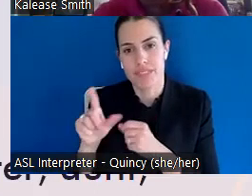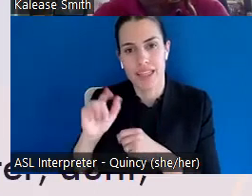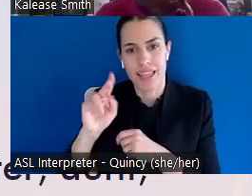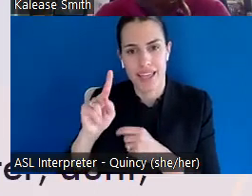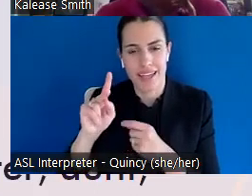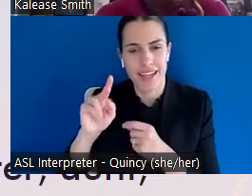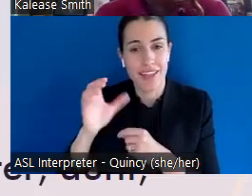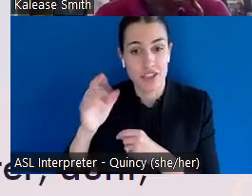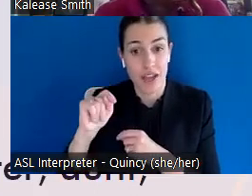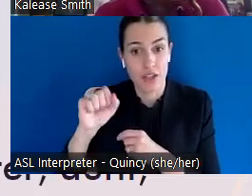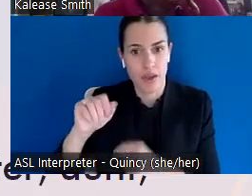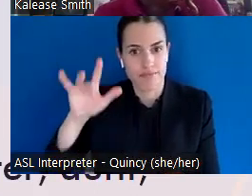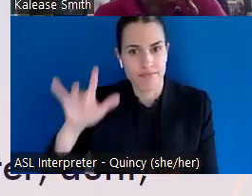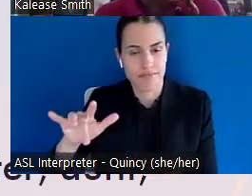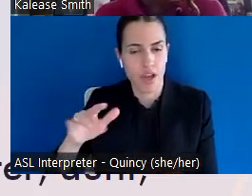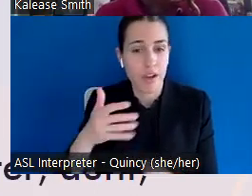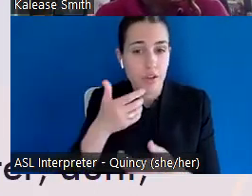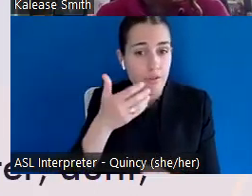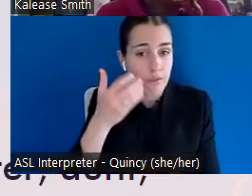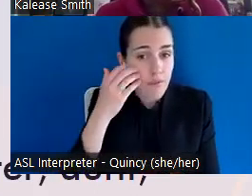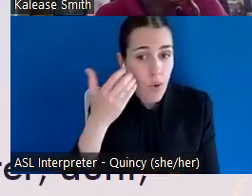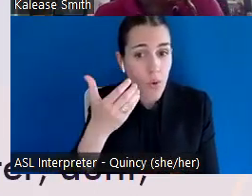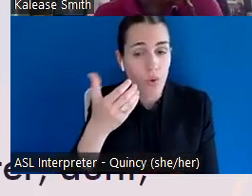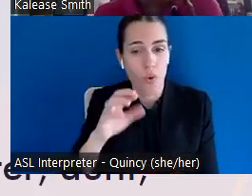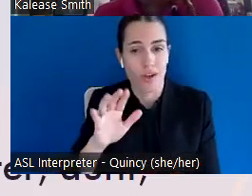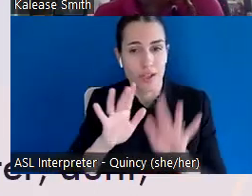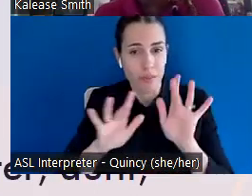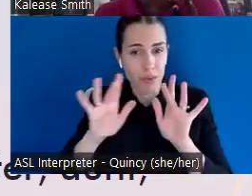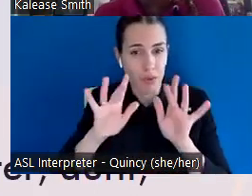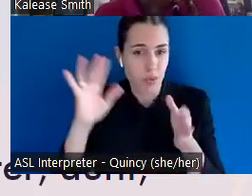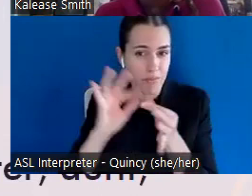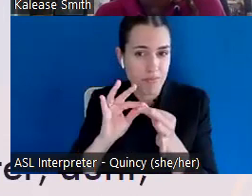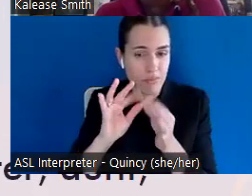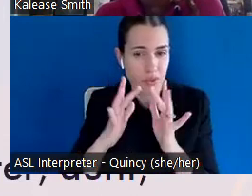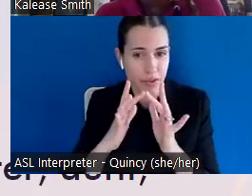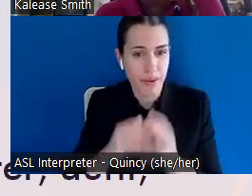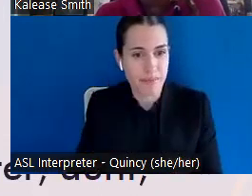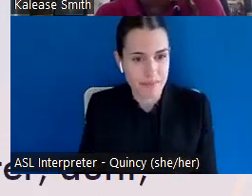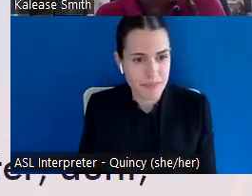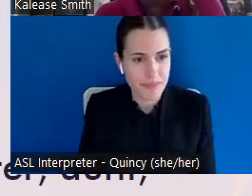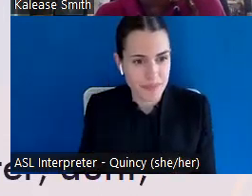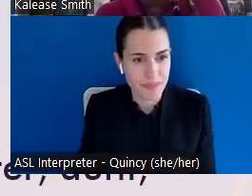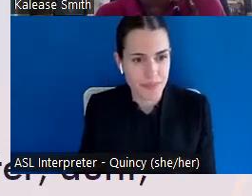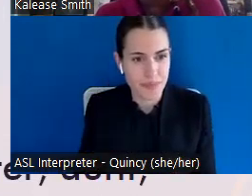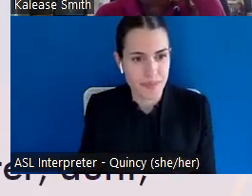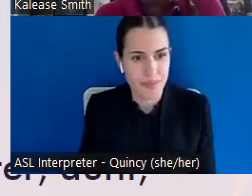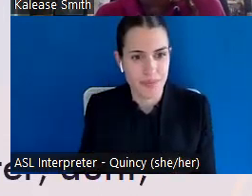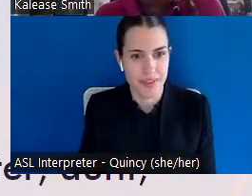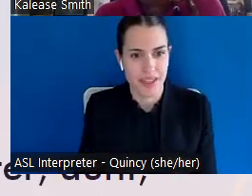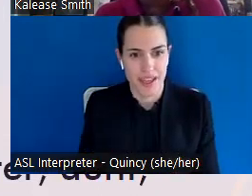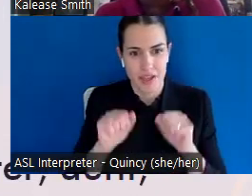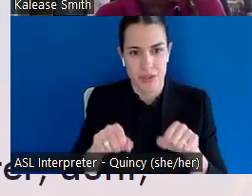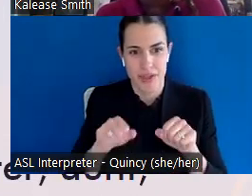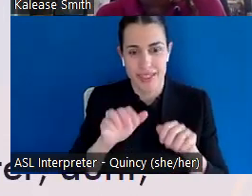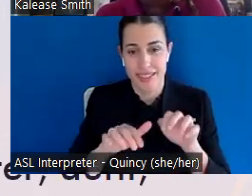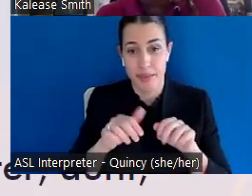you can access this on your phone or on a computer with internet access. And you can type in any of these